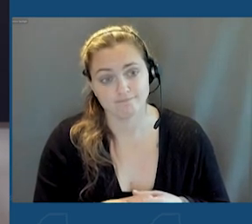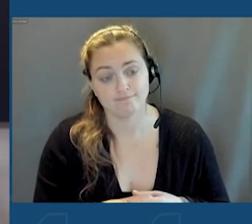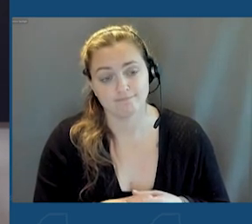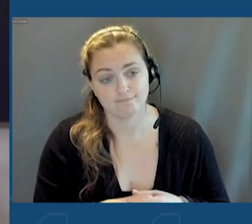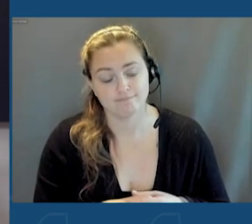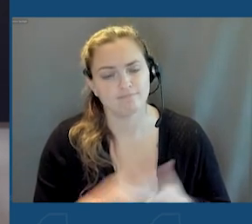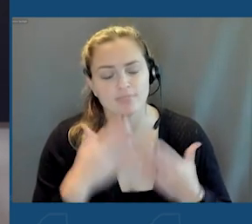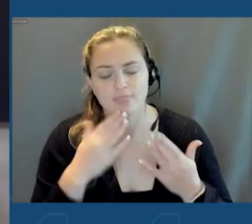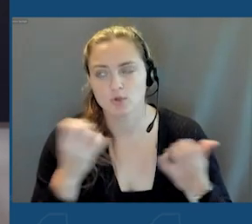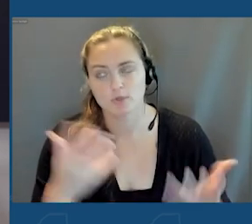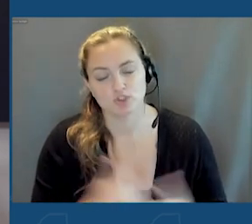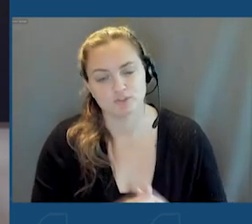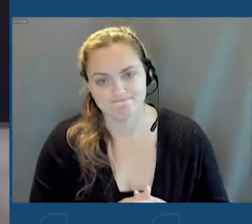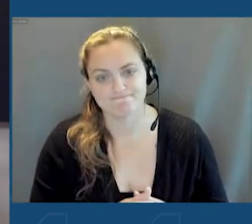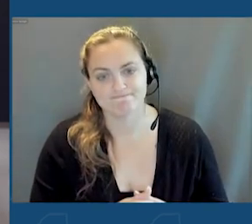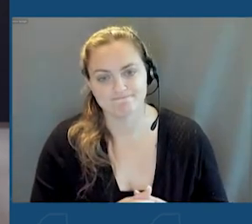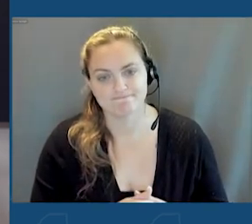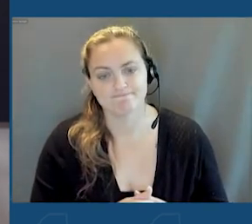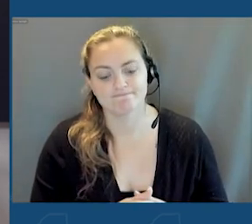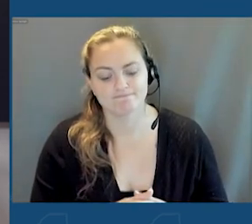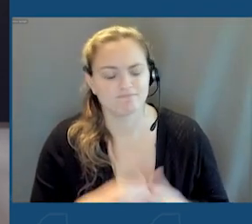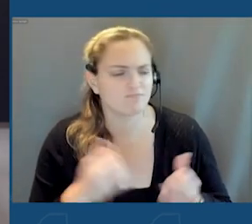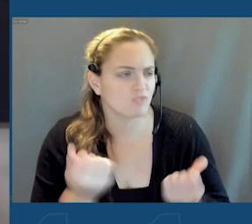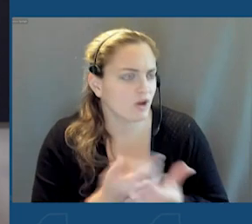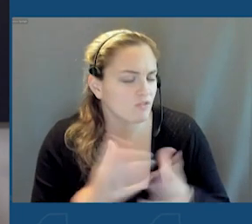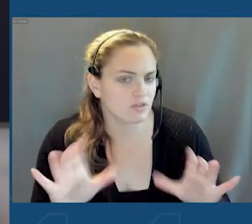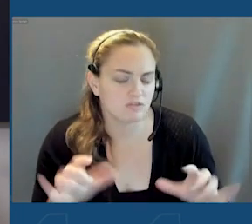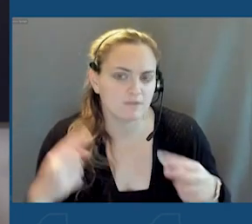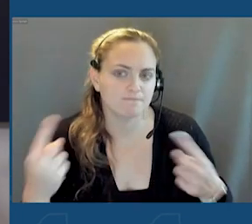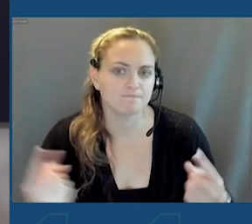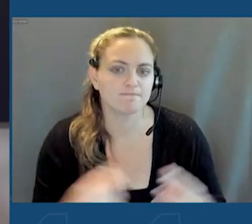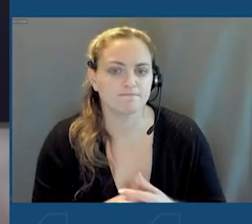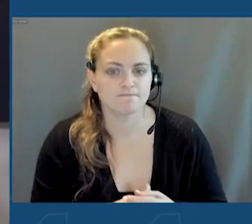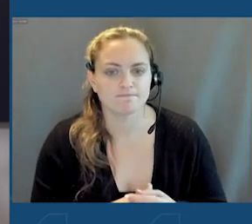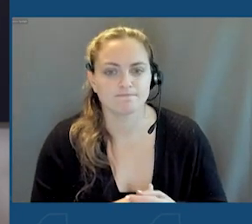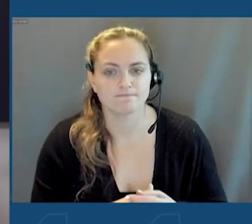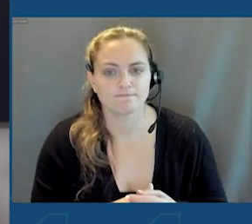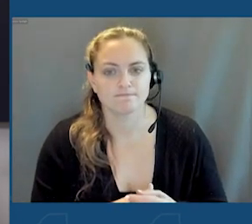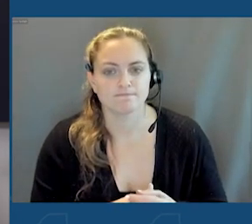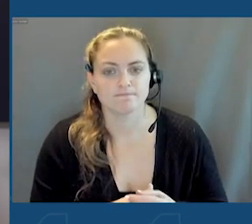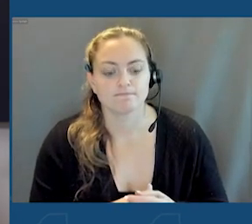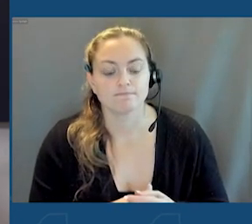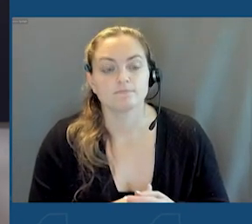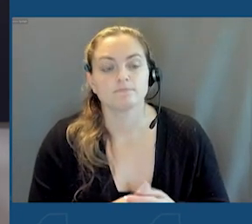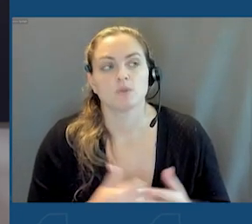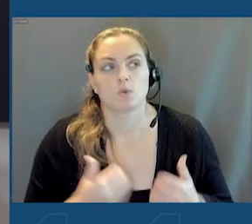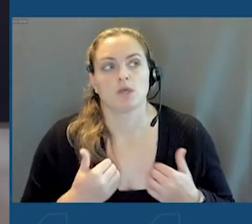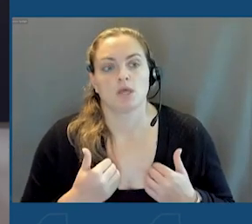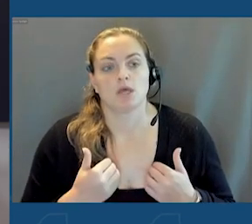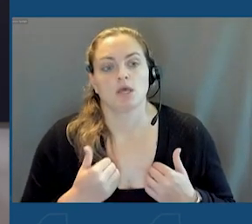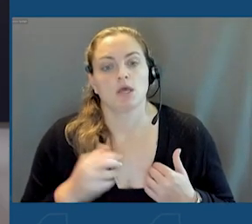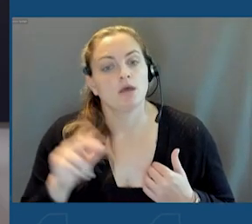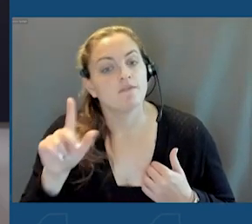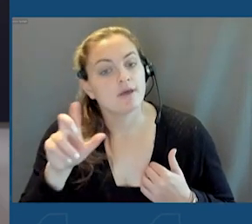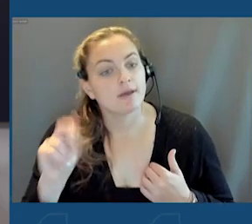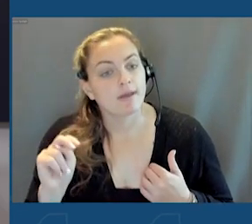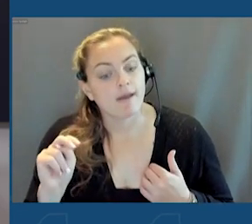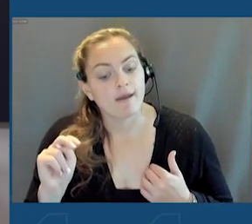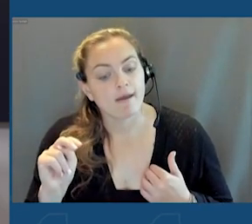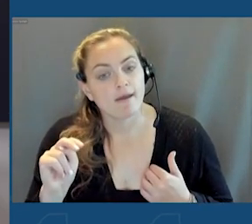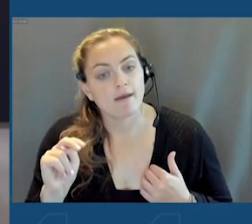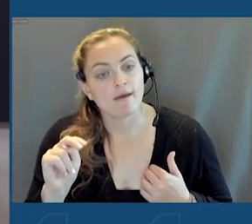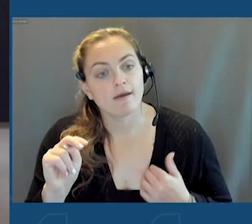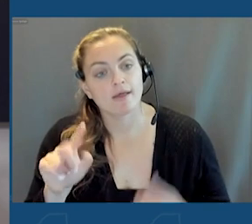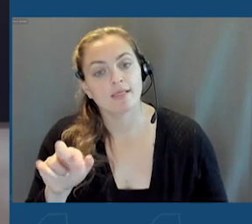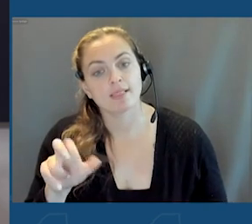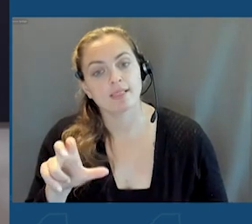Thank you so much for everything you've done. We have Ken and Libis that